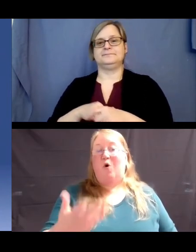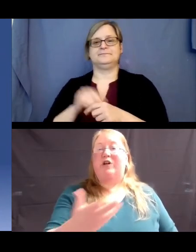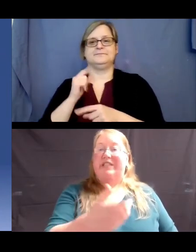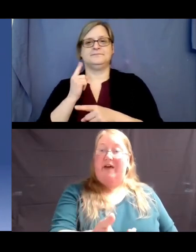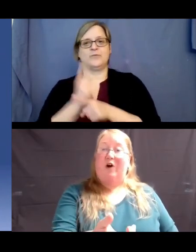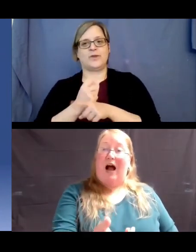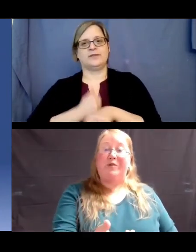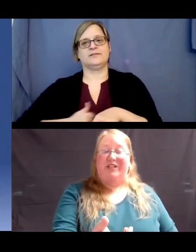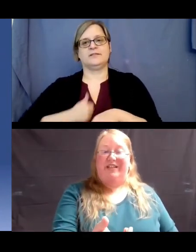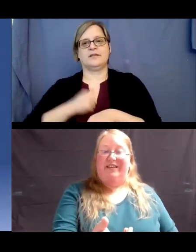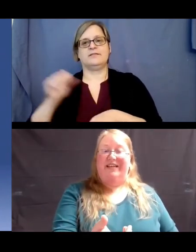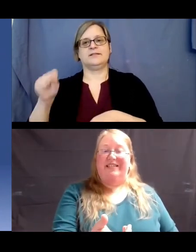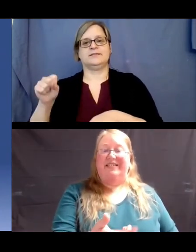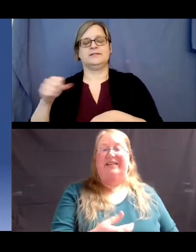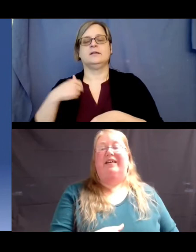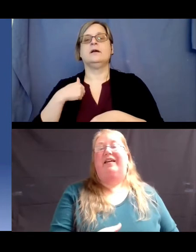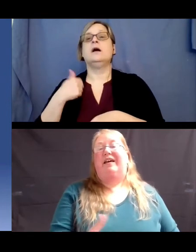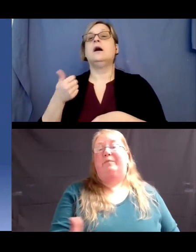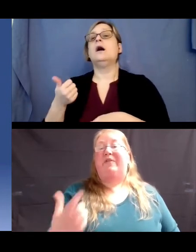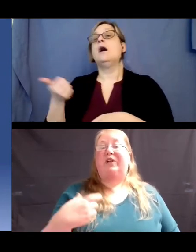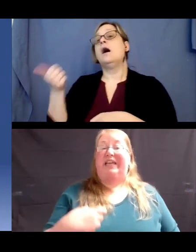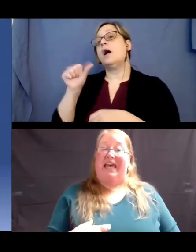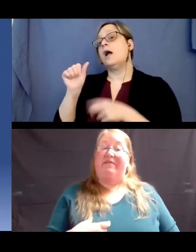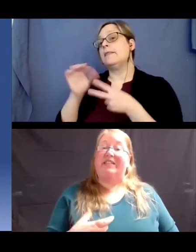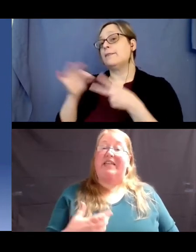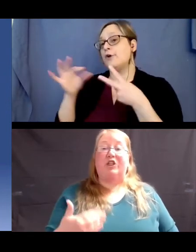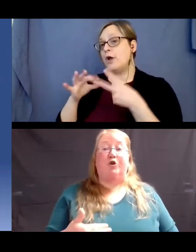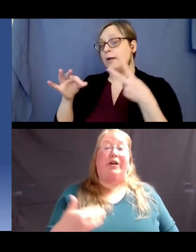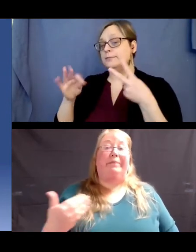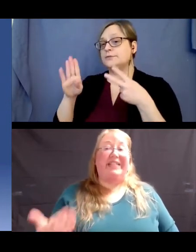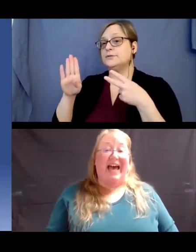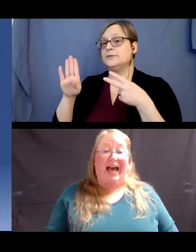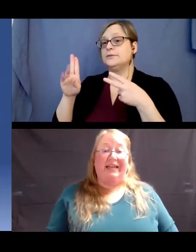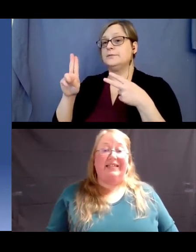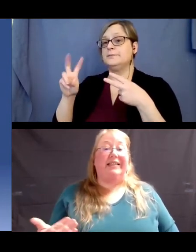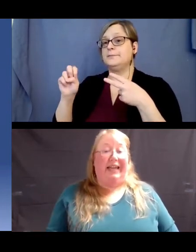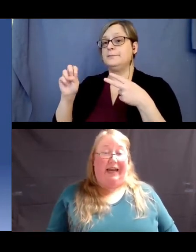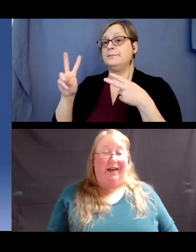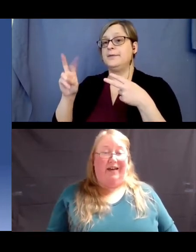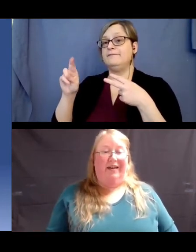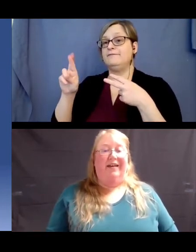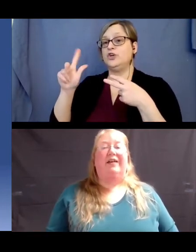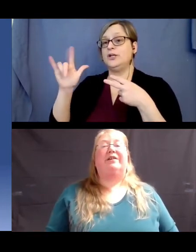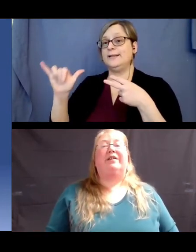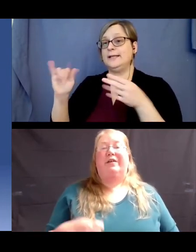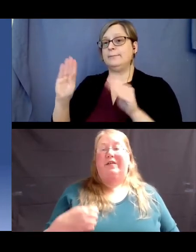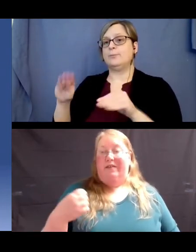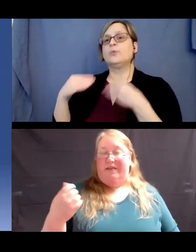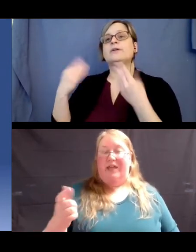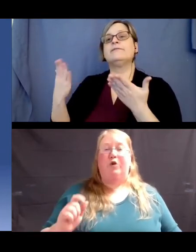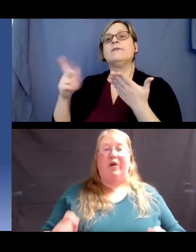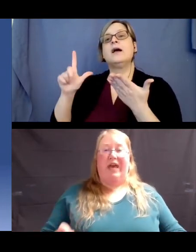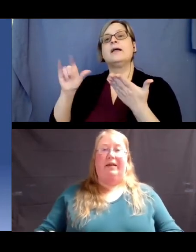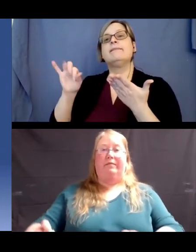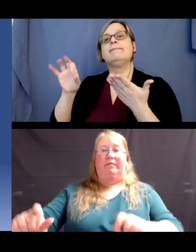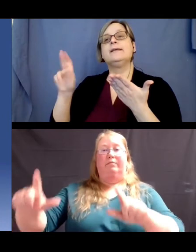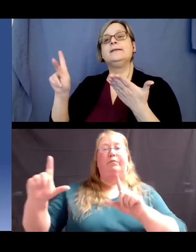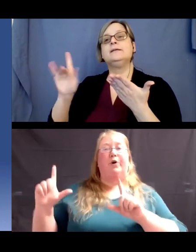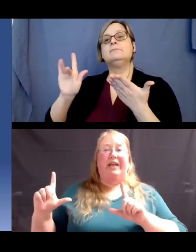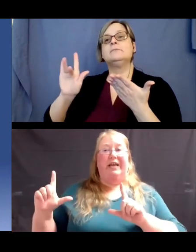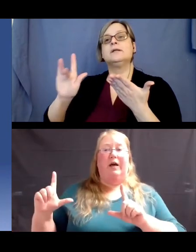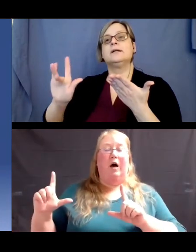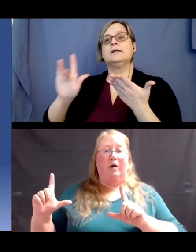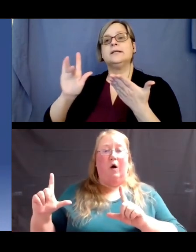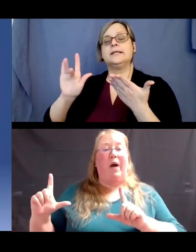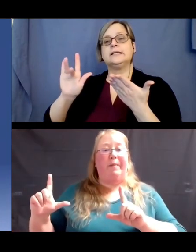And of course, the other option to this, Beverly gave us a stream text link that you can